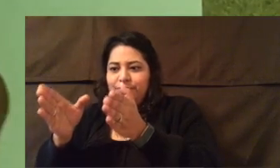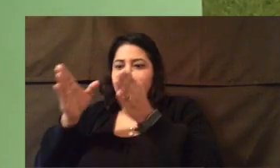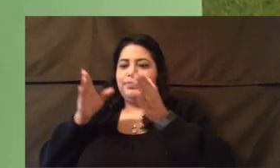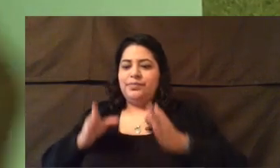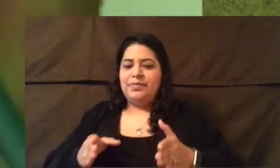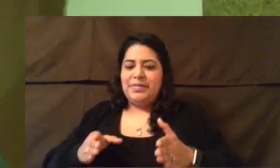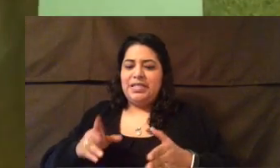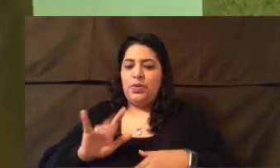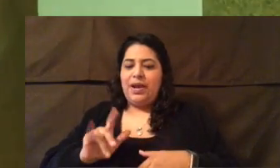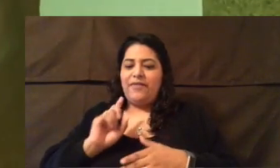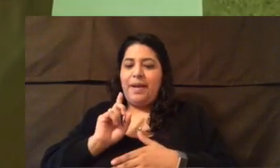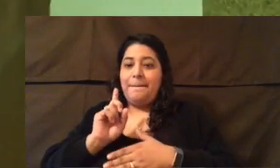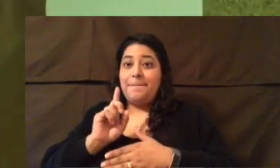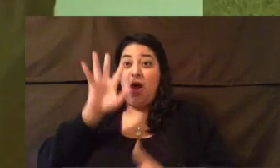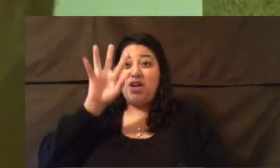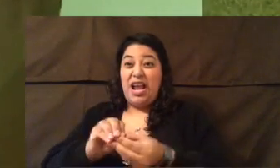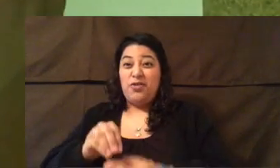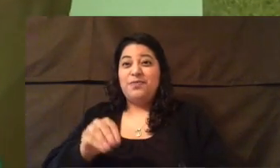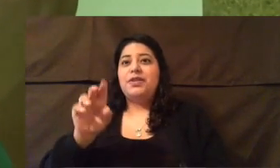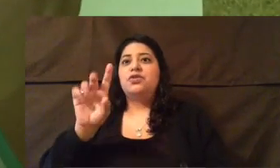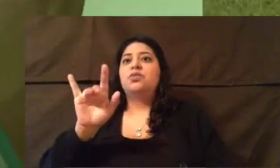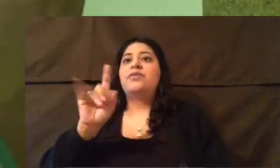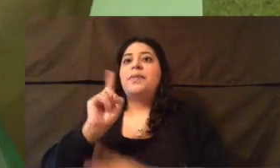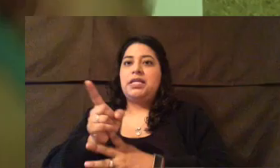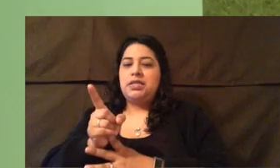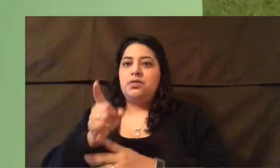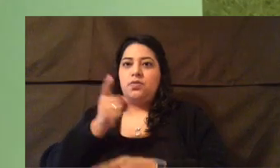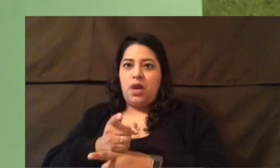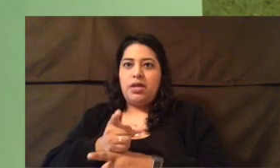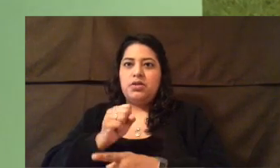together and say this is 25 minutes total.